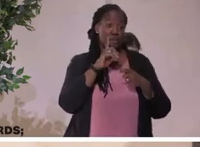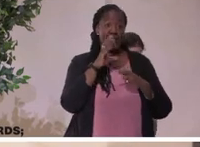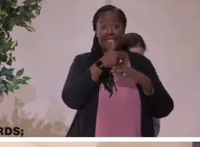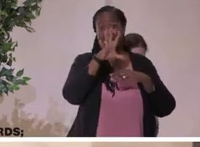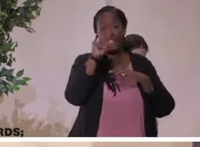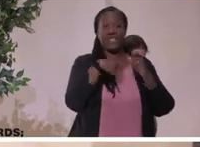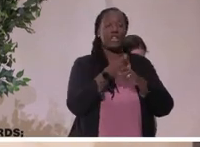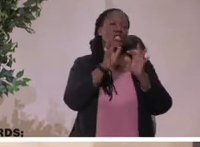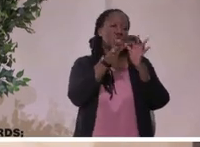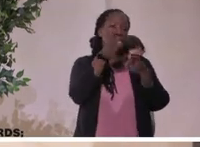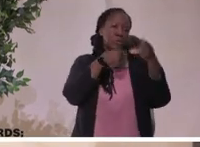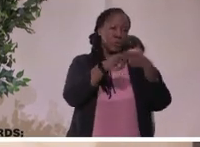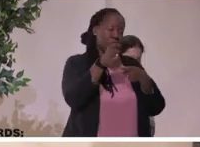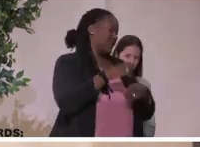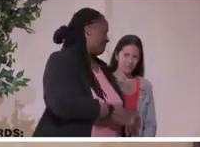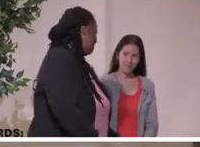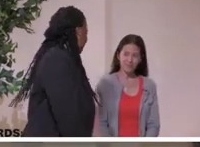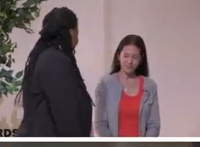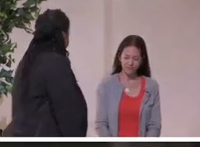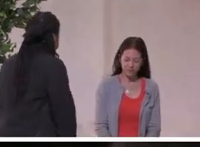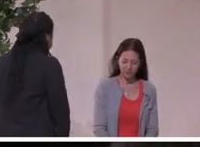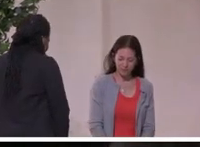50 years? So this is open up to everyone.